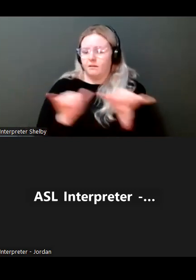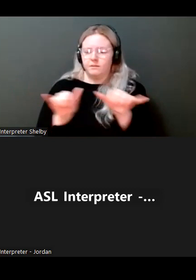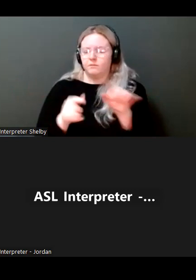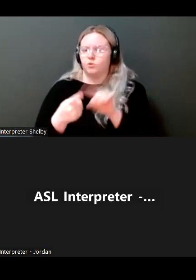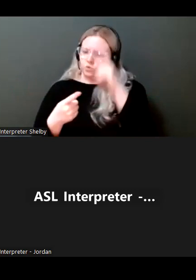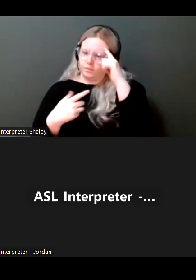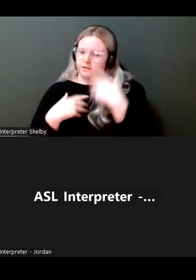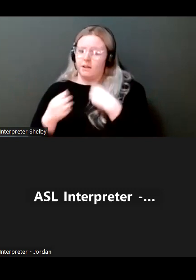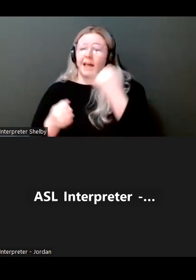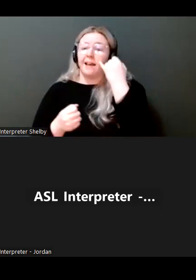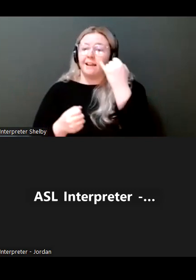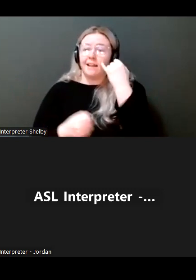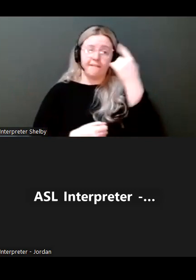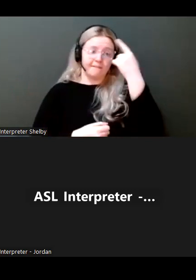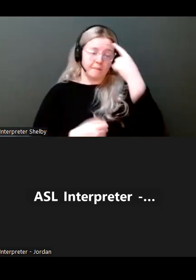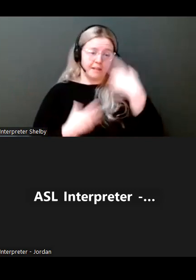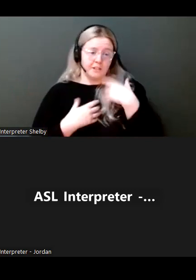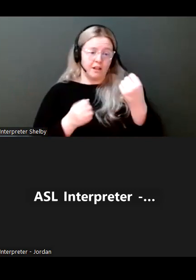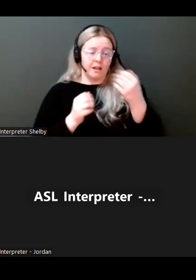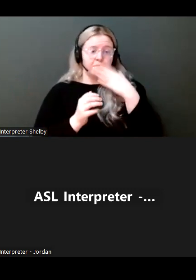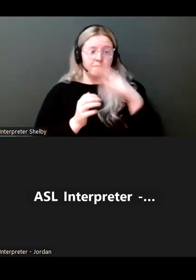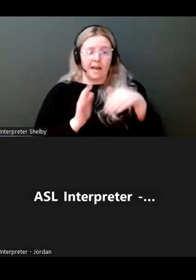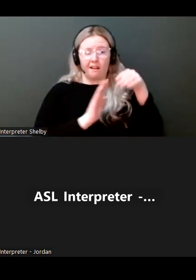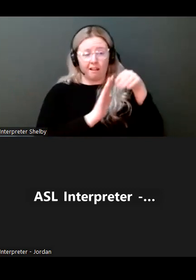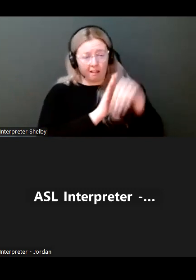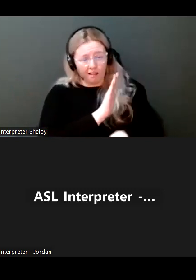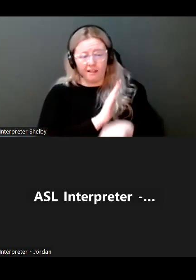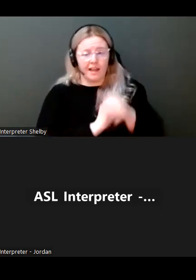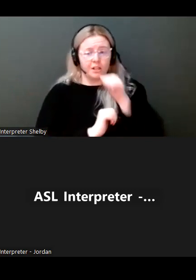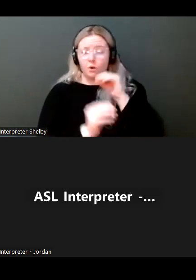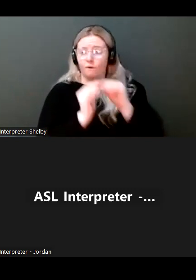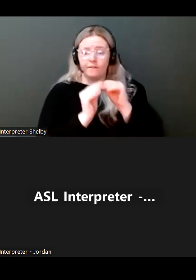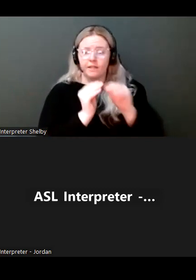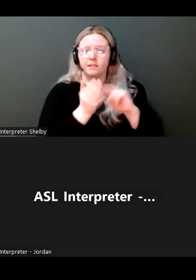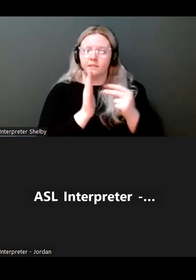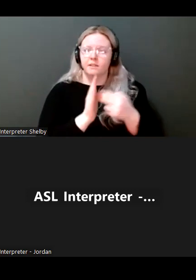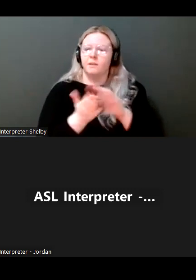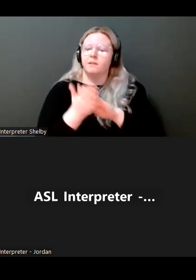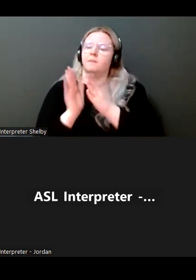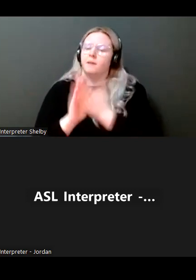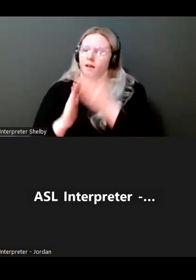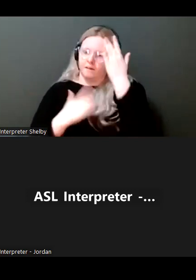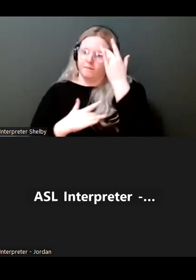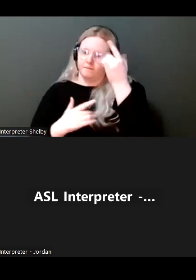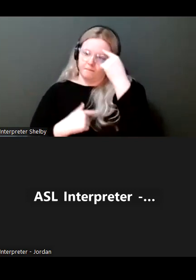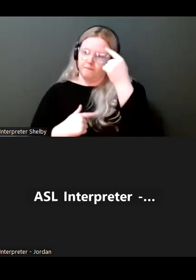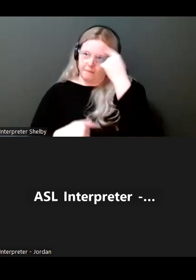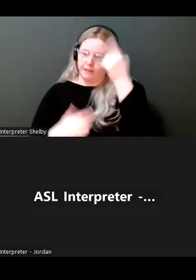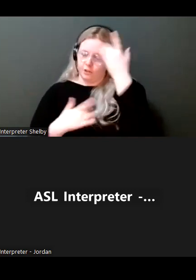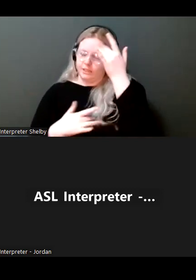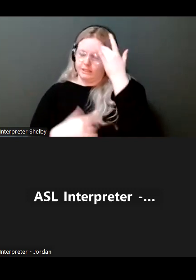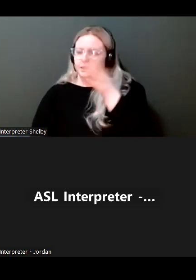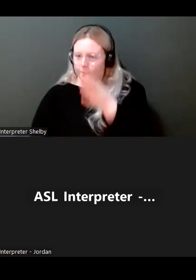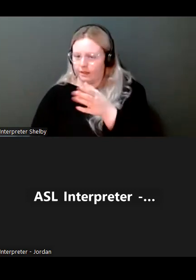there if we don't take care of our mental health, if we don't address these concerns. And just to give a few more